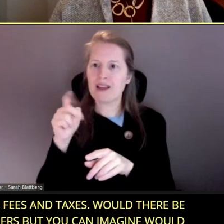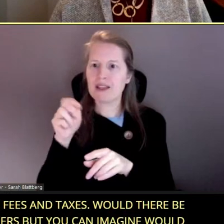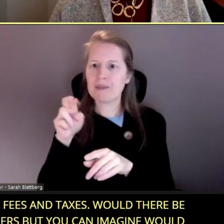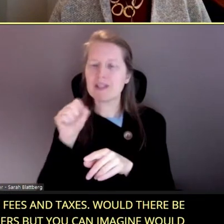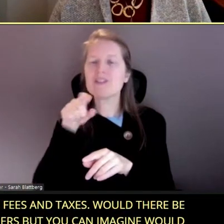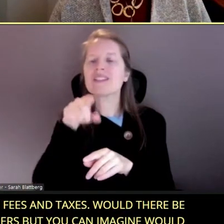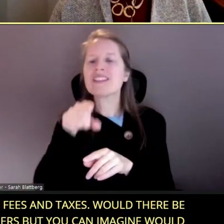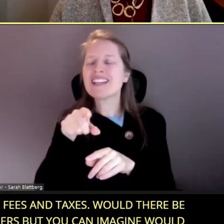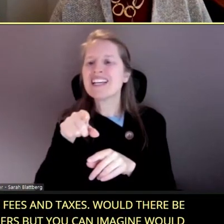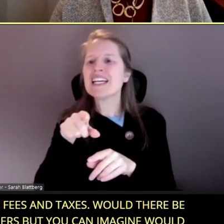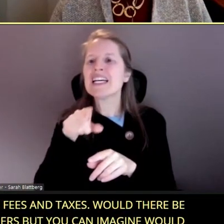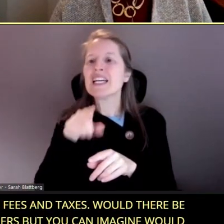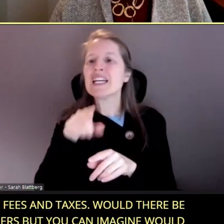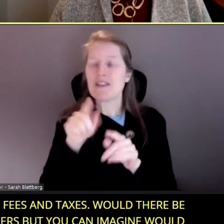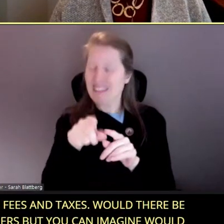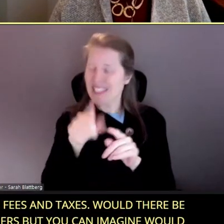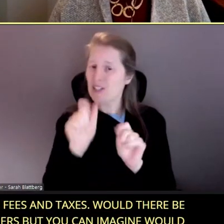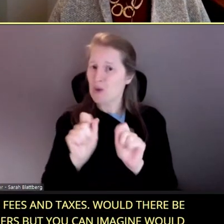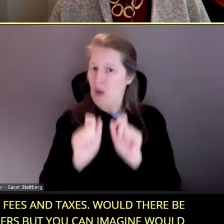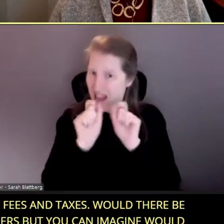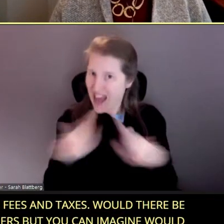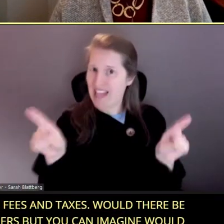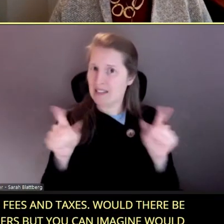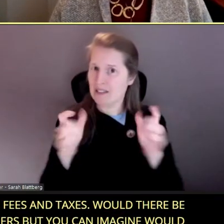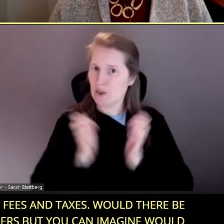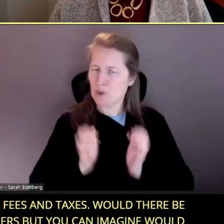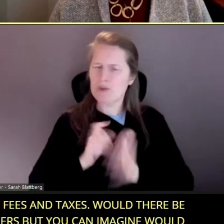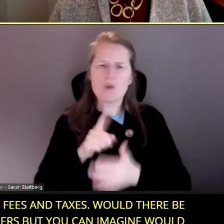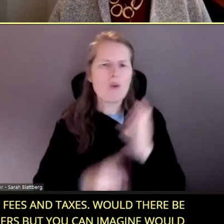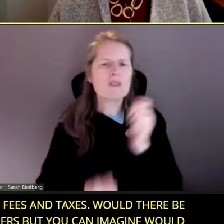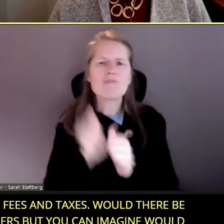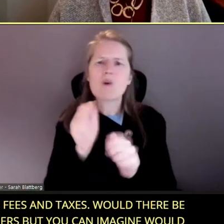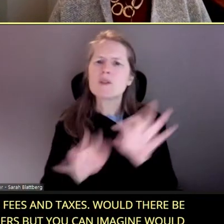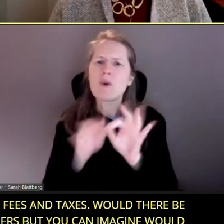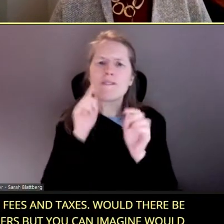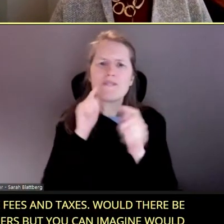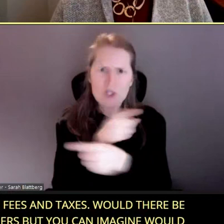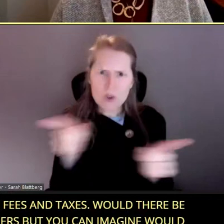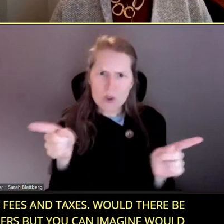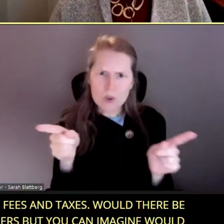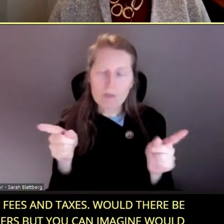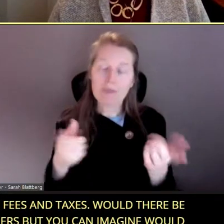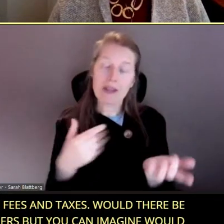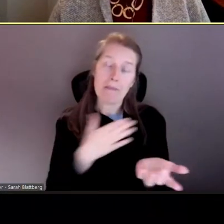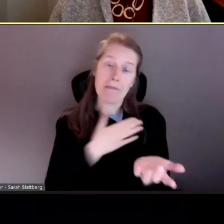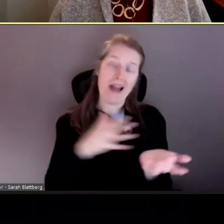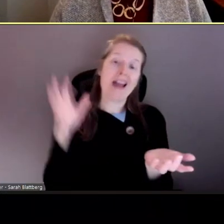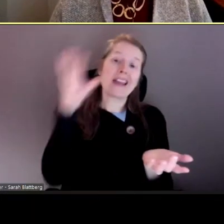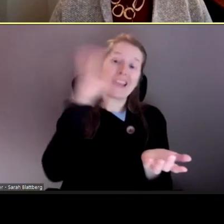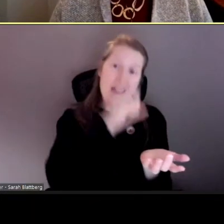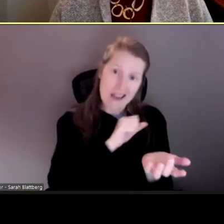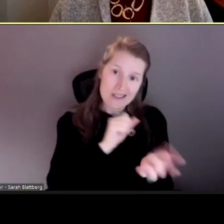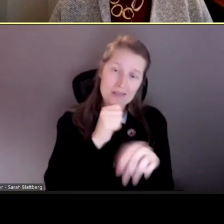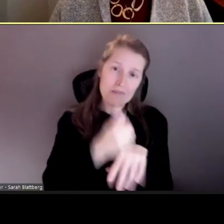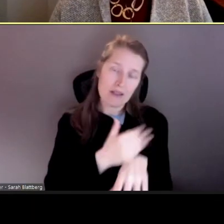is something that you ask consumers about and you find out what is most important to them. I would guess, based on work I've done